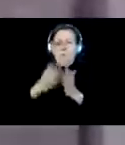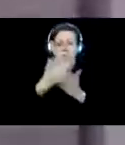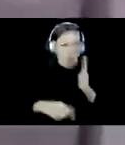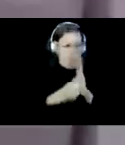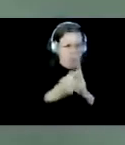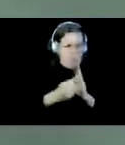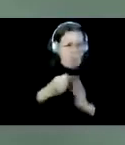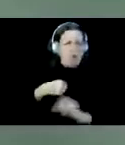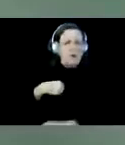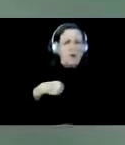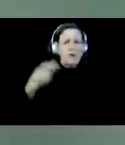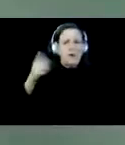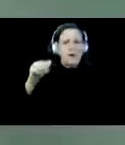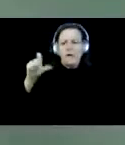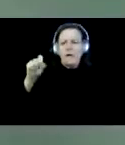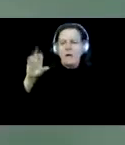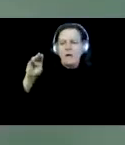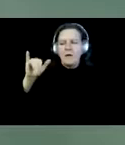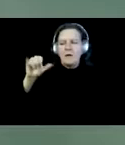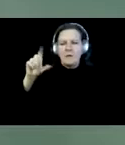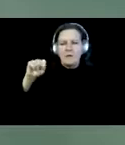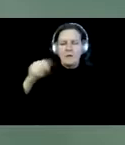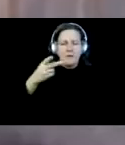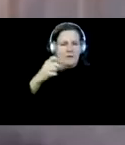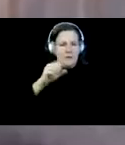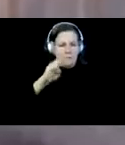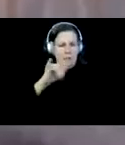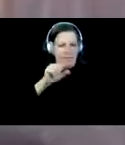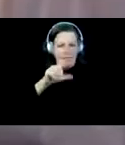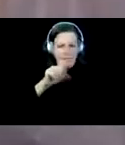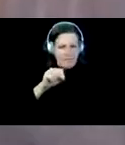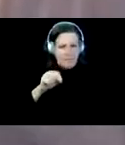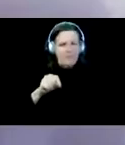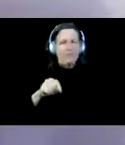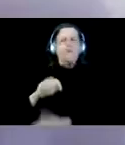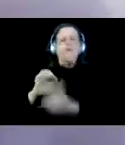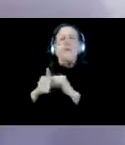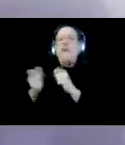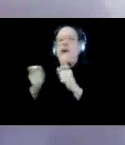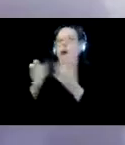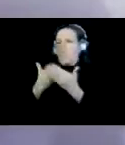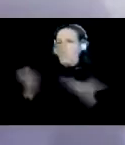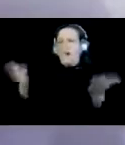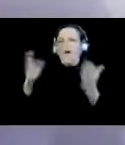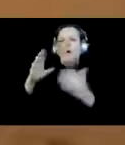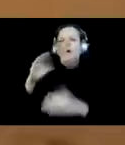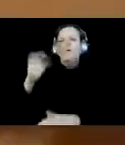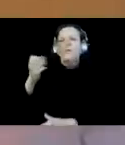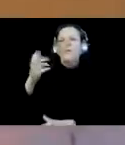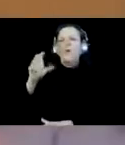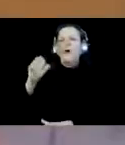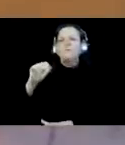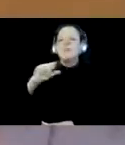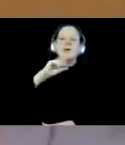palimpsest. Palimpsest. As Pamphlet-sets. of objects, the way you can control them. I will only mention a couple other men